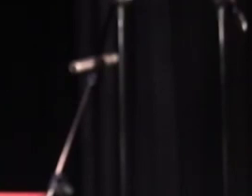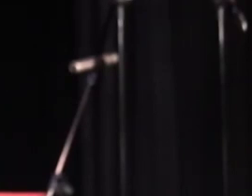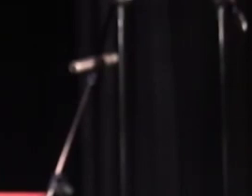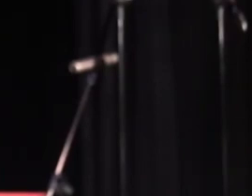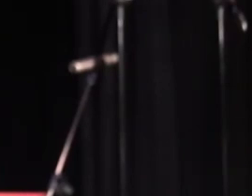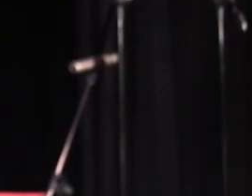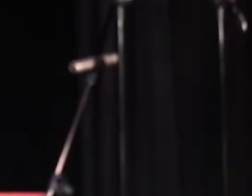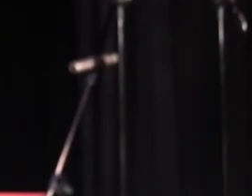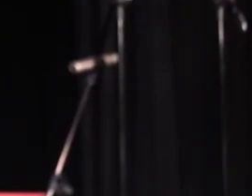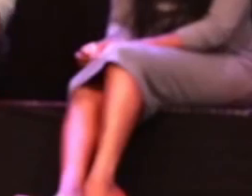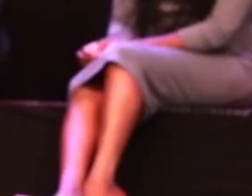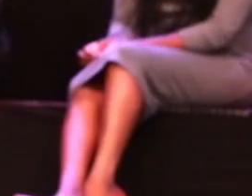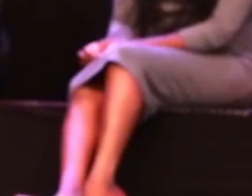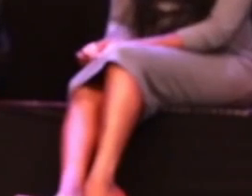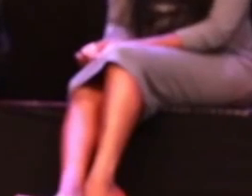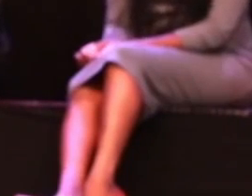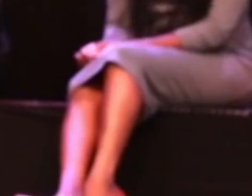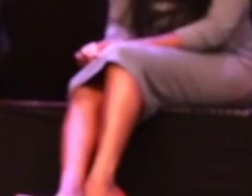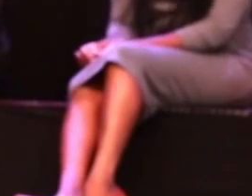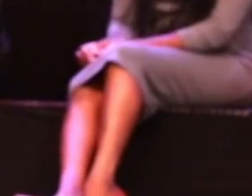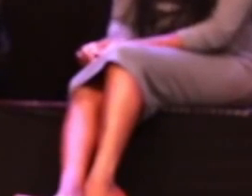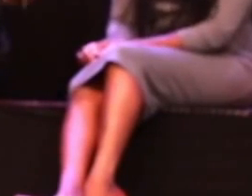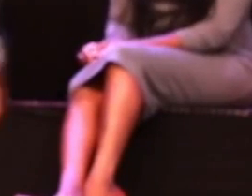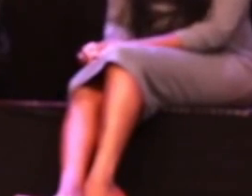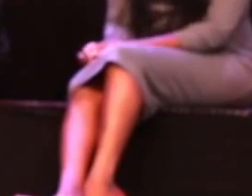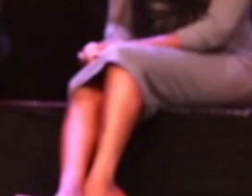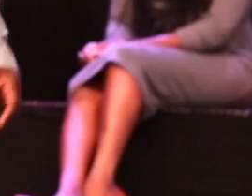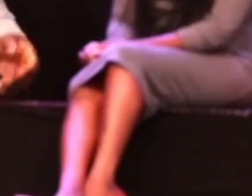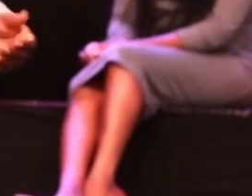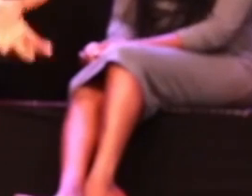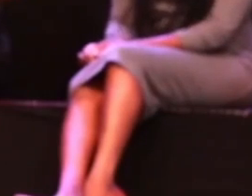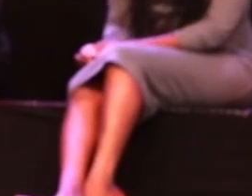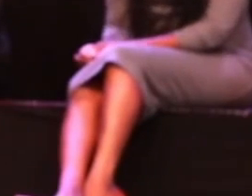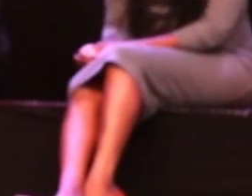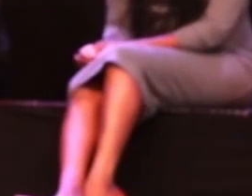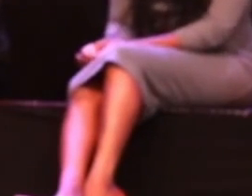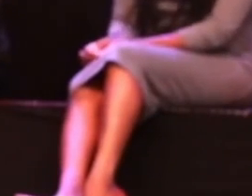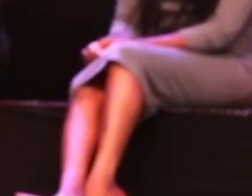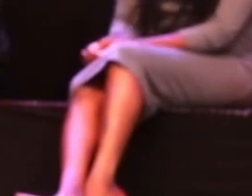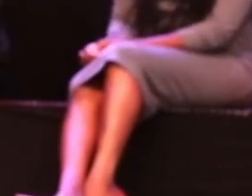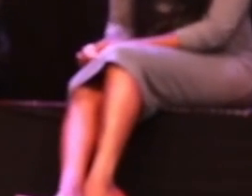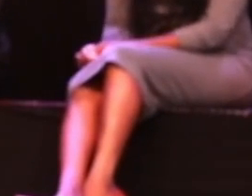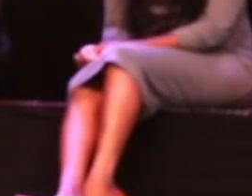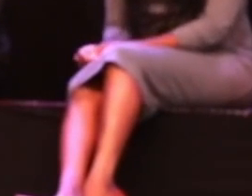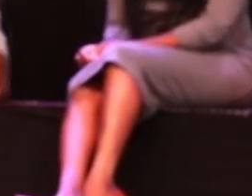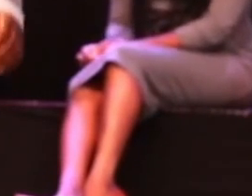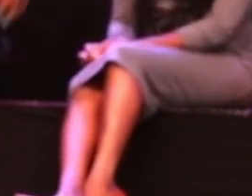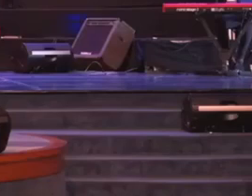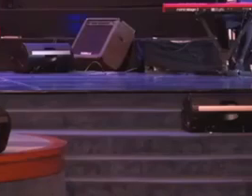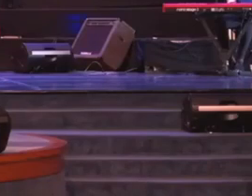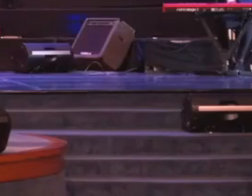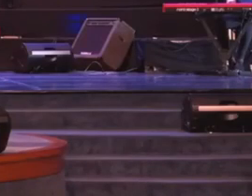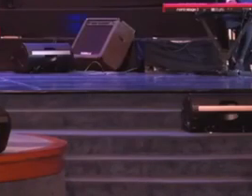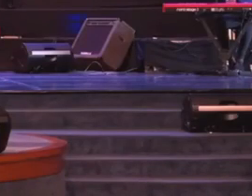sin and the grave. Weep of the erring one, lift up the